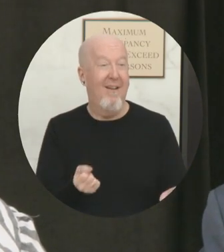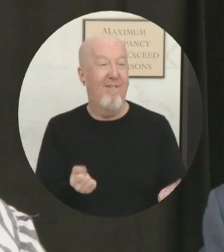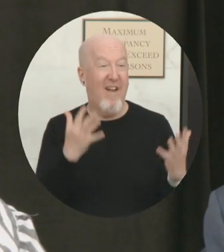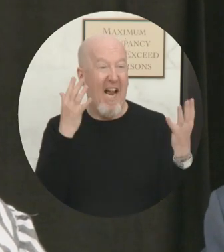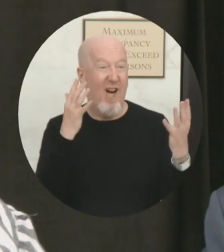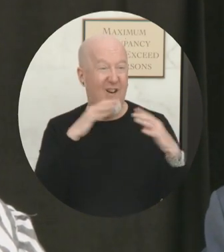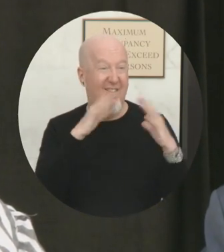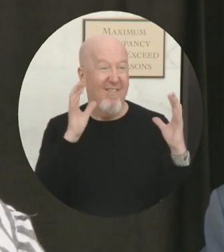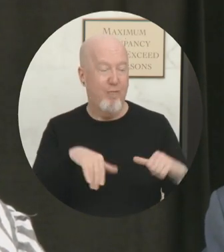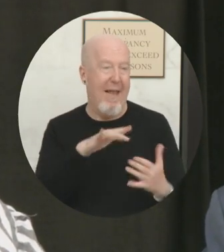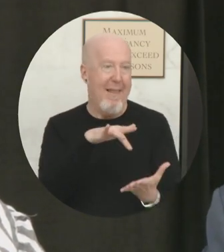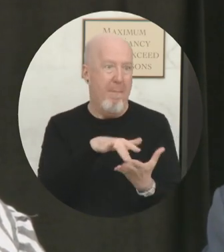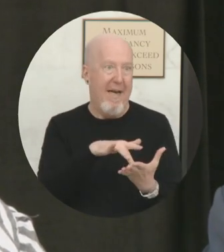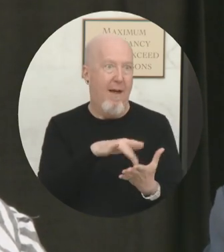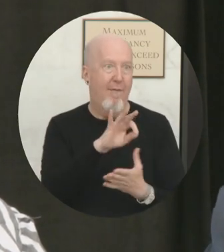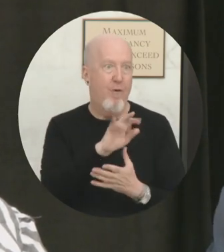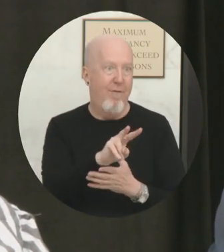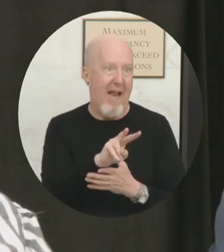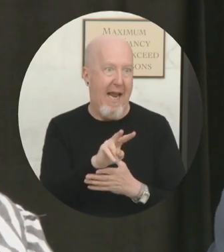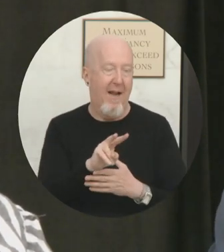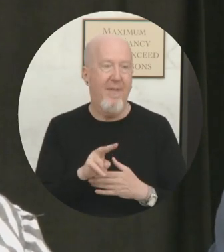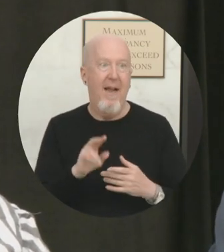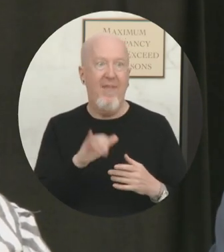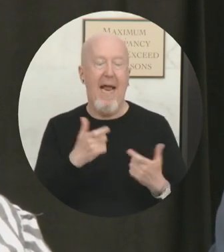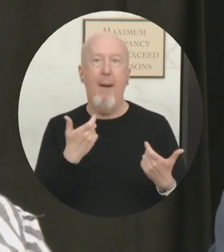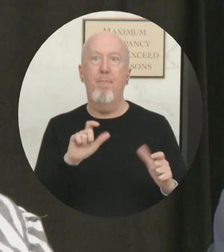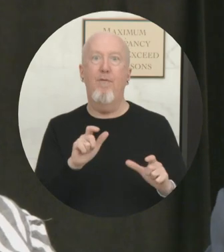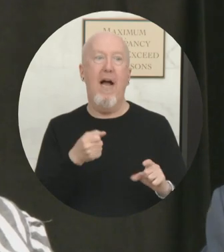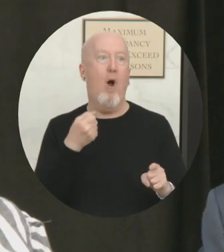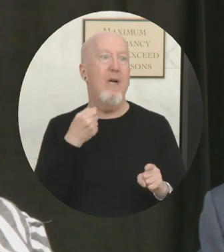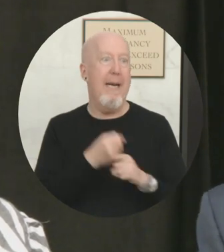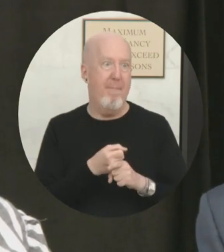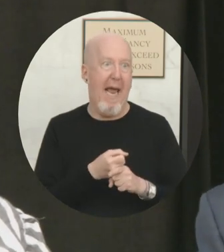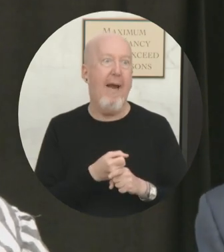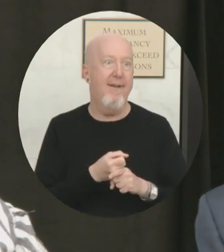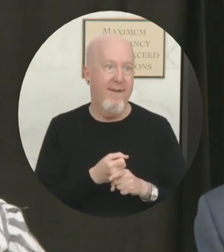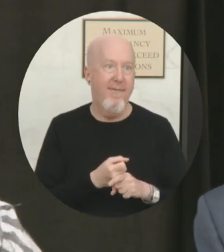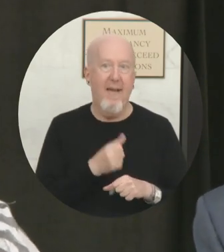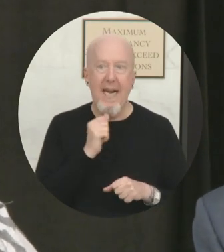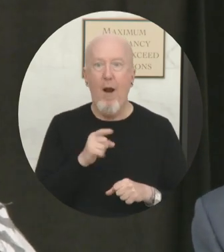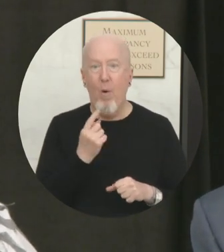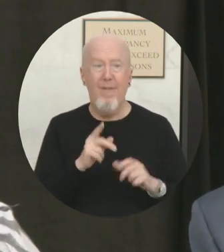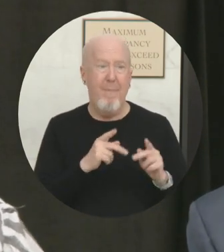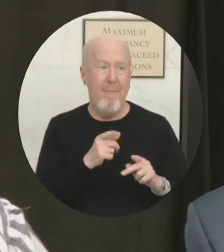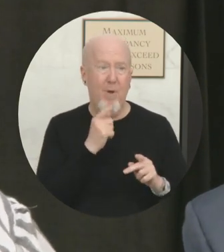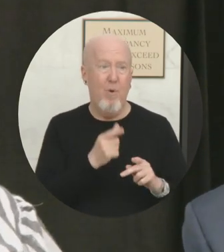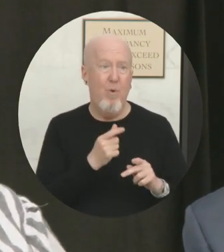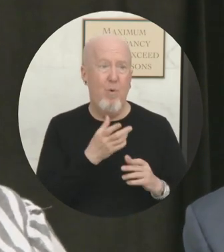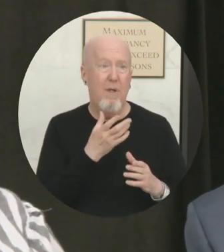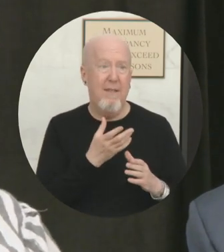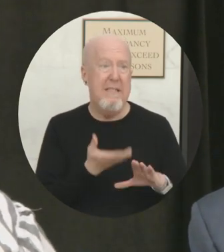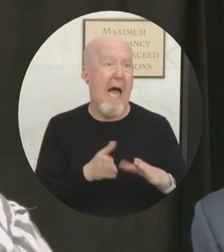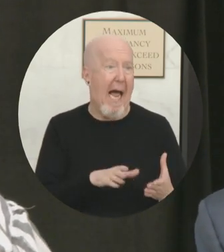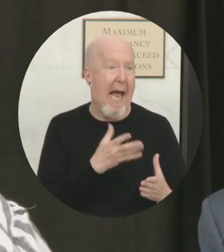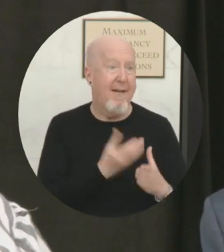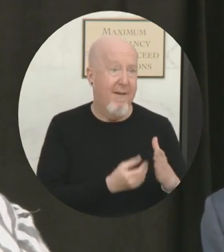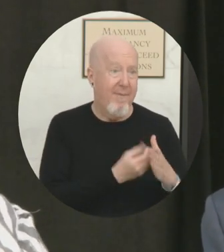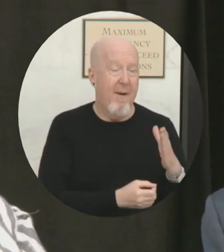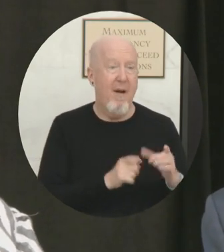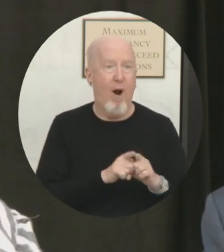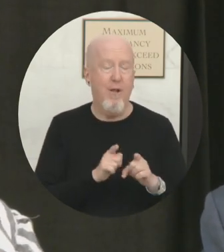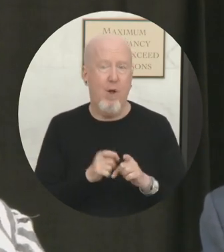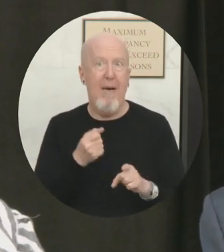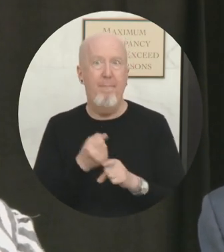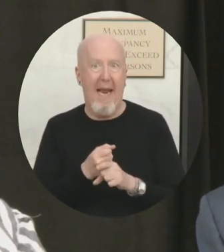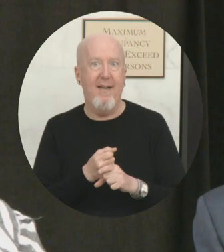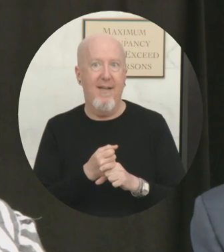us. And, you know, it really had a profound impact on not only all the folks that lost their lives that night, but I think the Fruitvale in